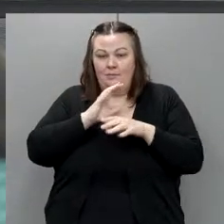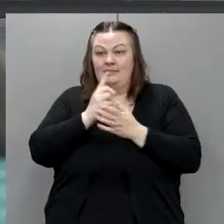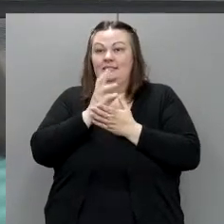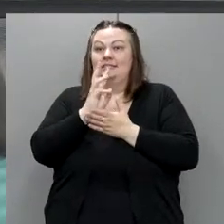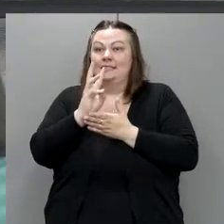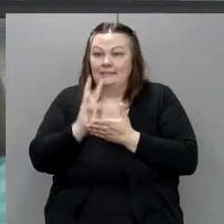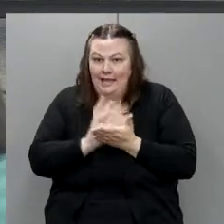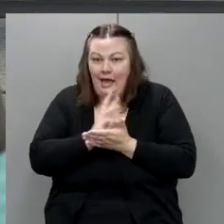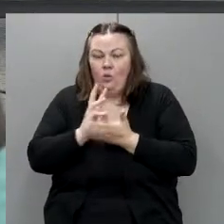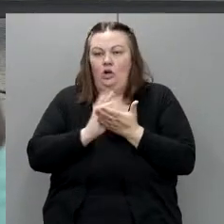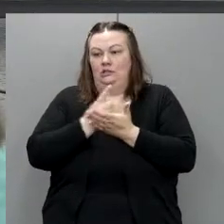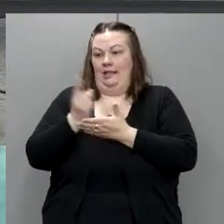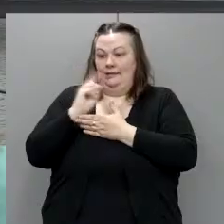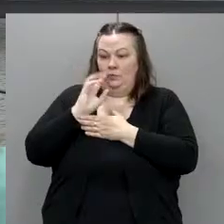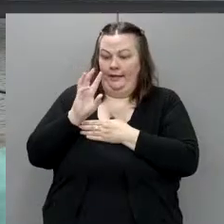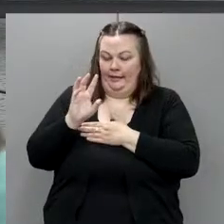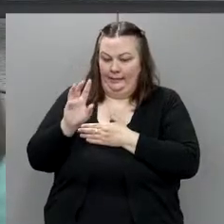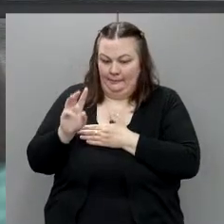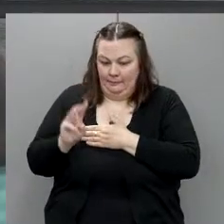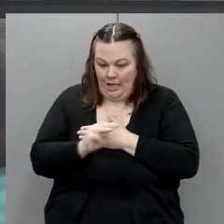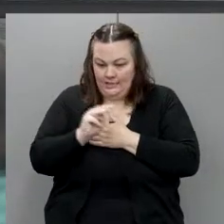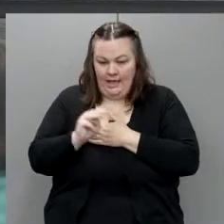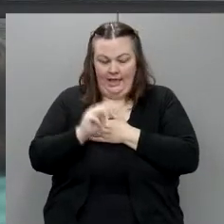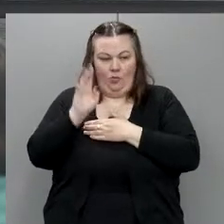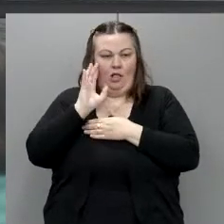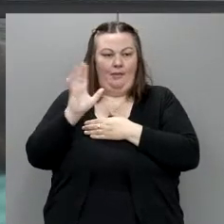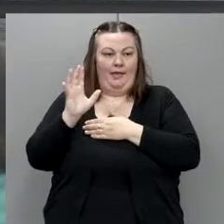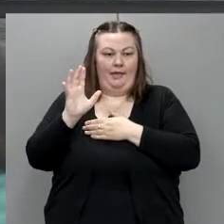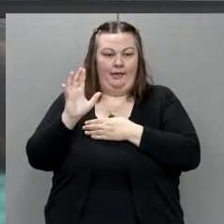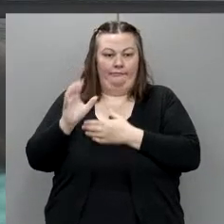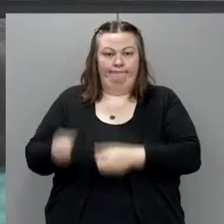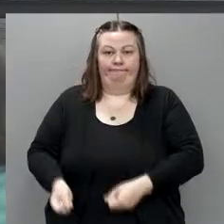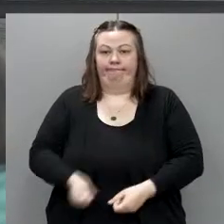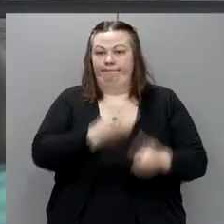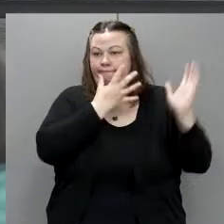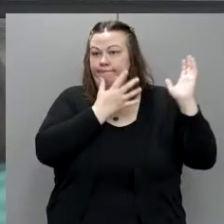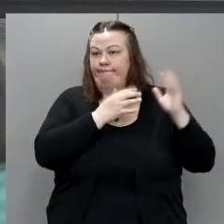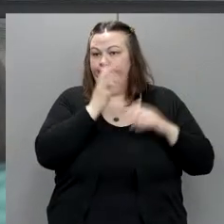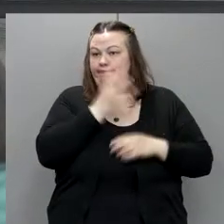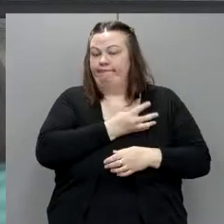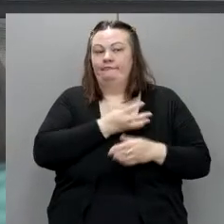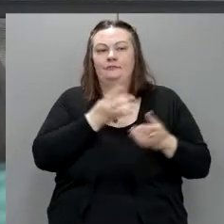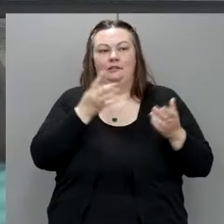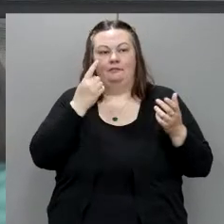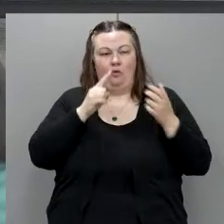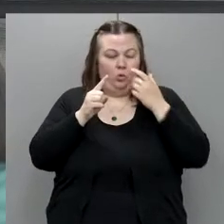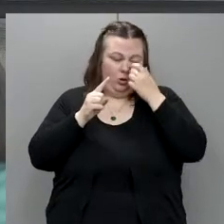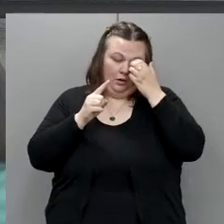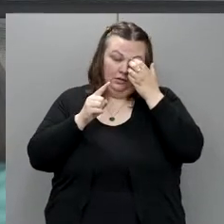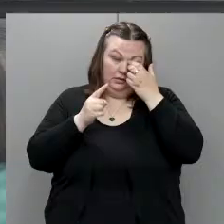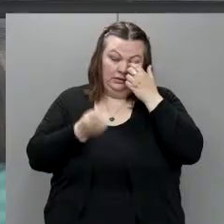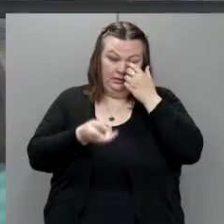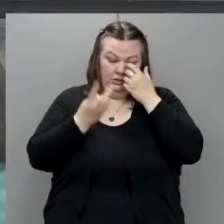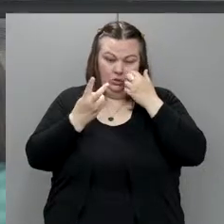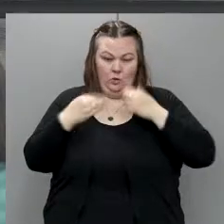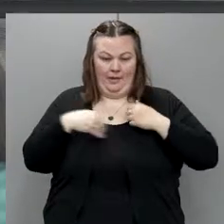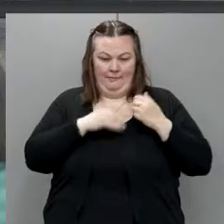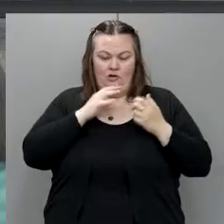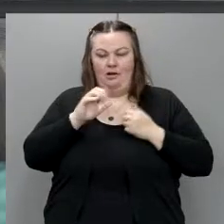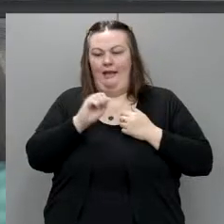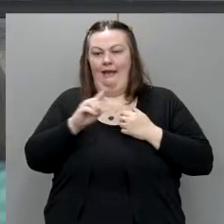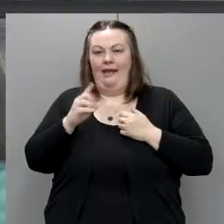hours on last Monday is just going to be thrown out the window for a 2-member ad hoc